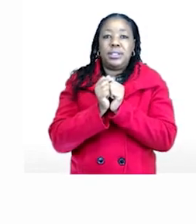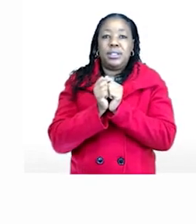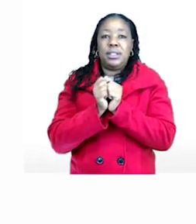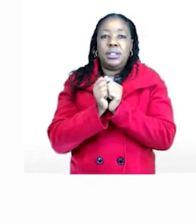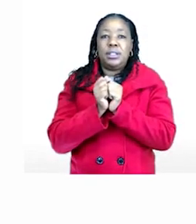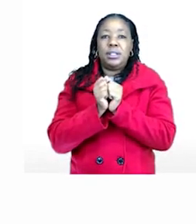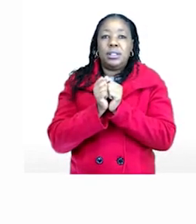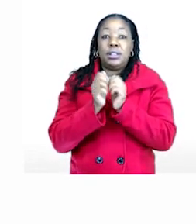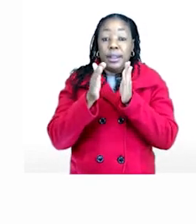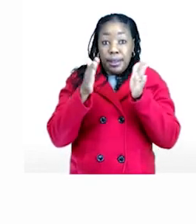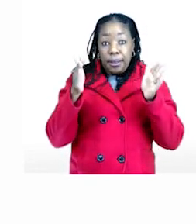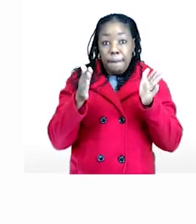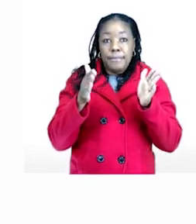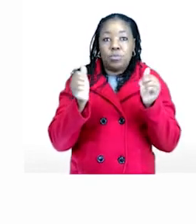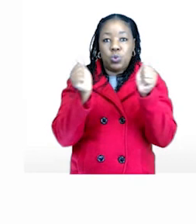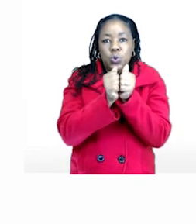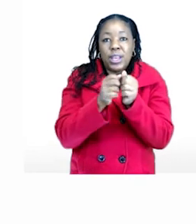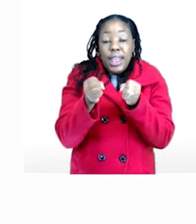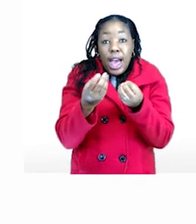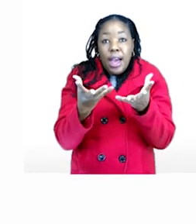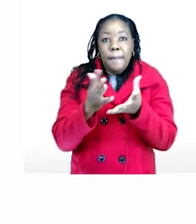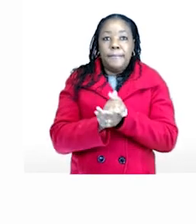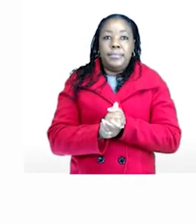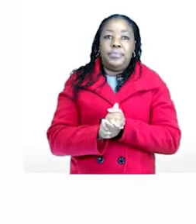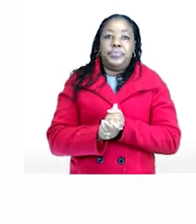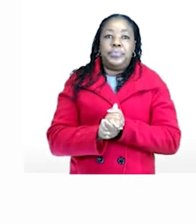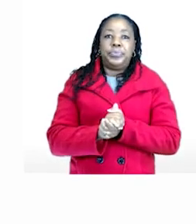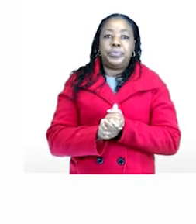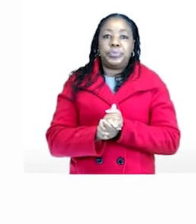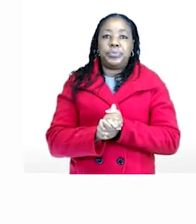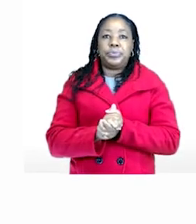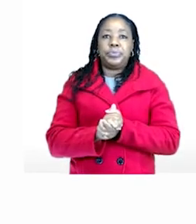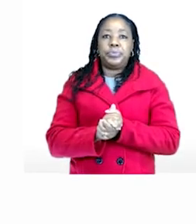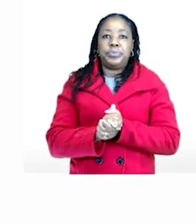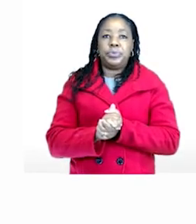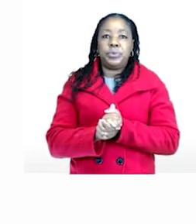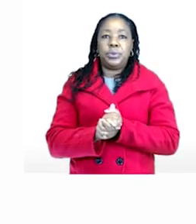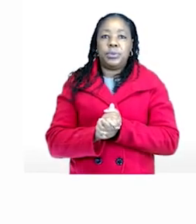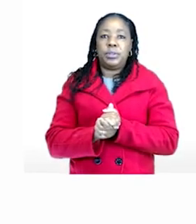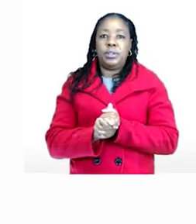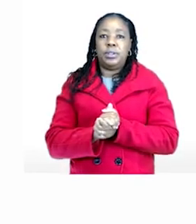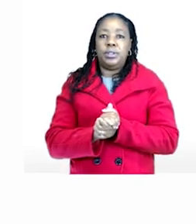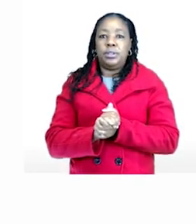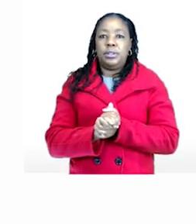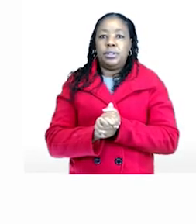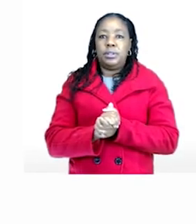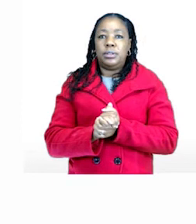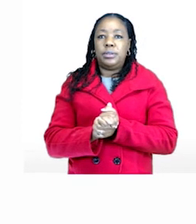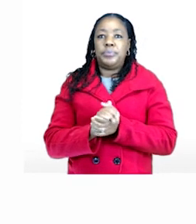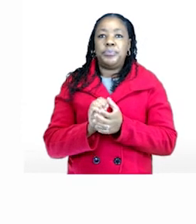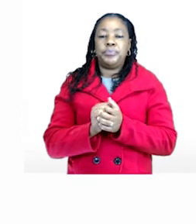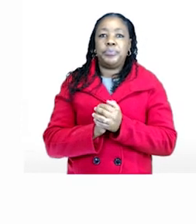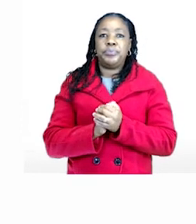the background of the picture. Right at the back of the picture, that's where you find the background of the